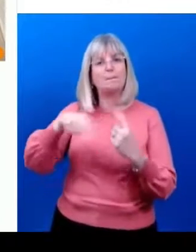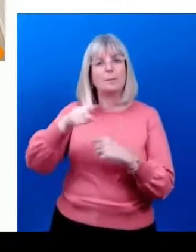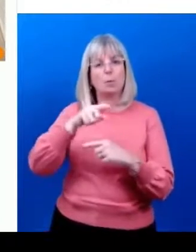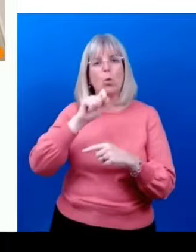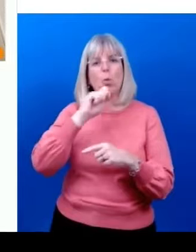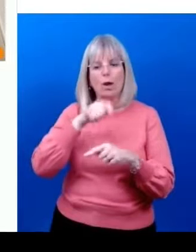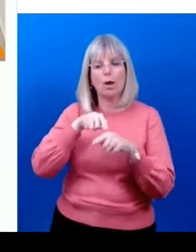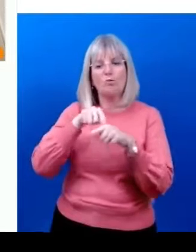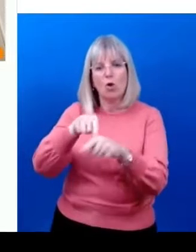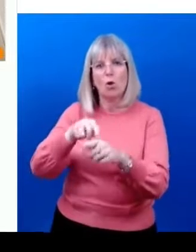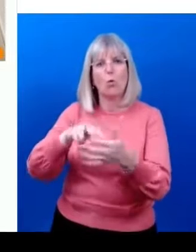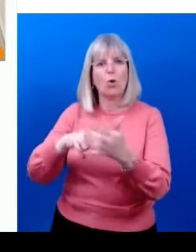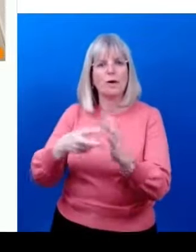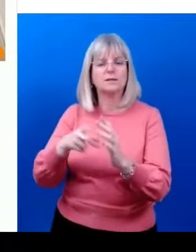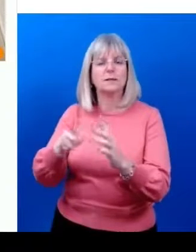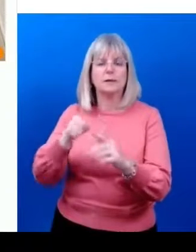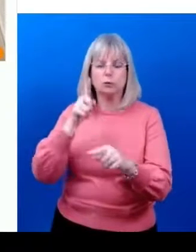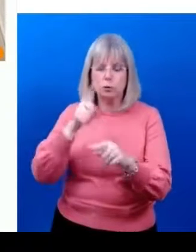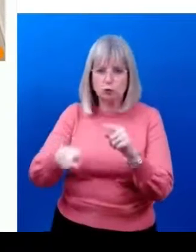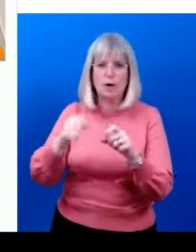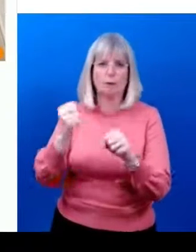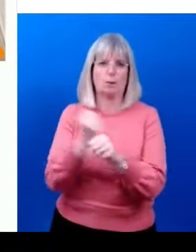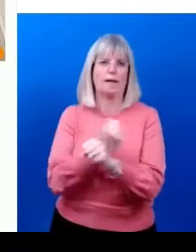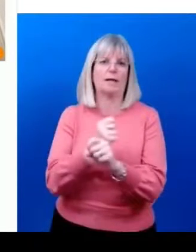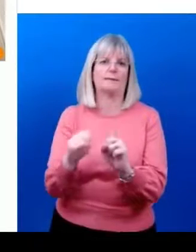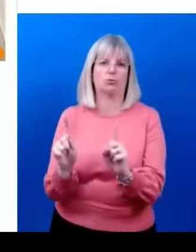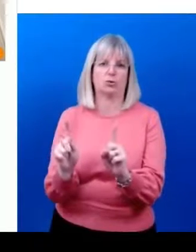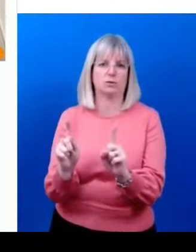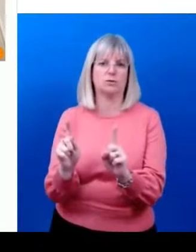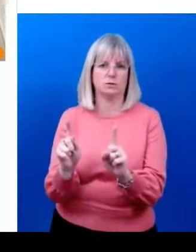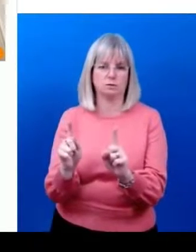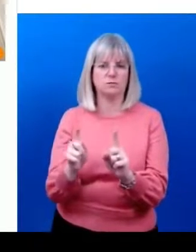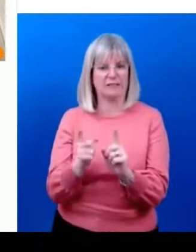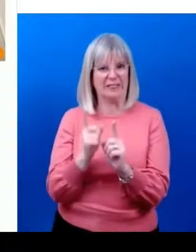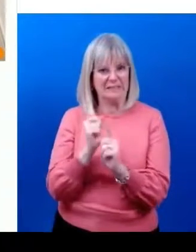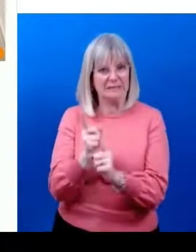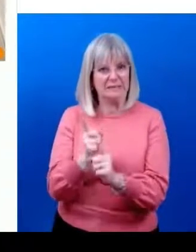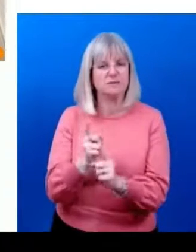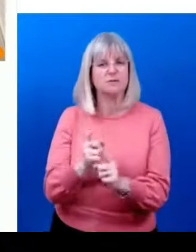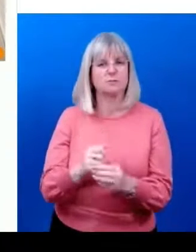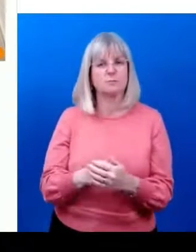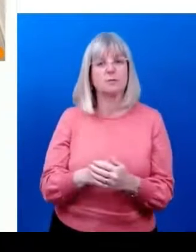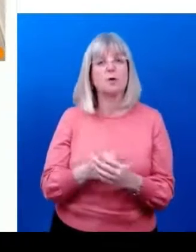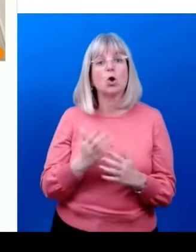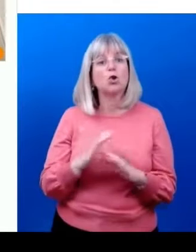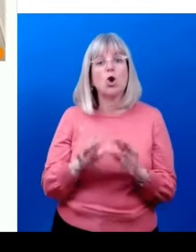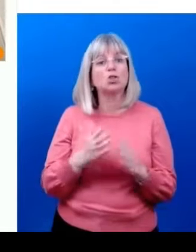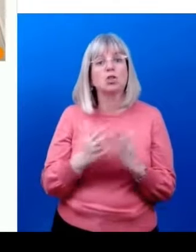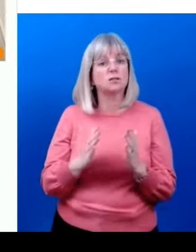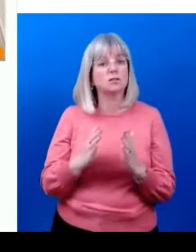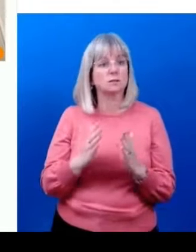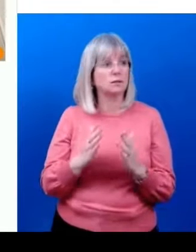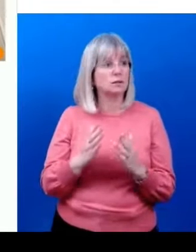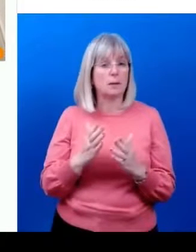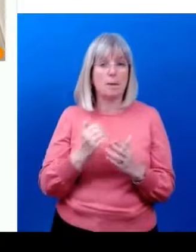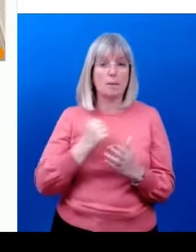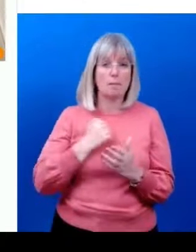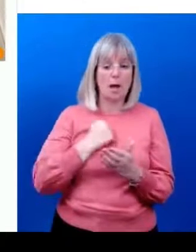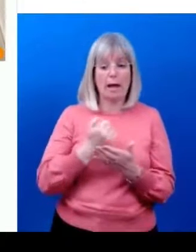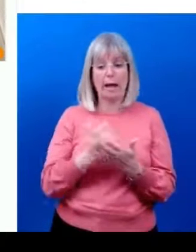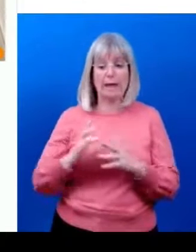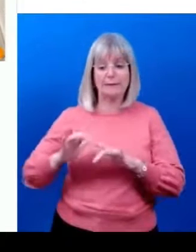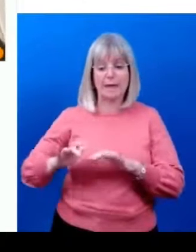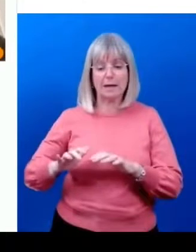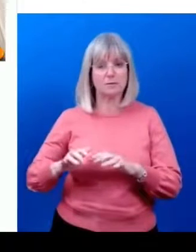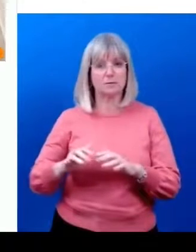like MyClearText and AccessLOOP, not only for just MyClearText, but you're trying to make a difference for the community and for the other providers.